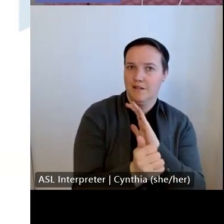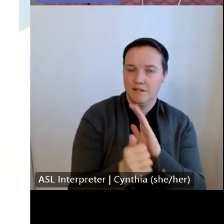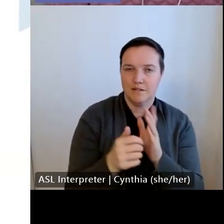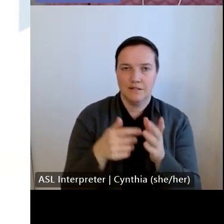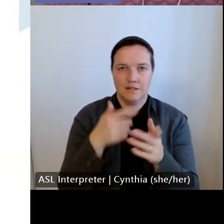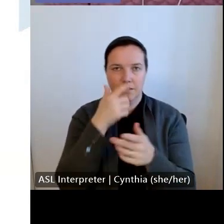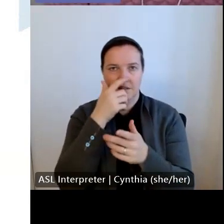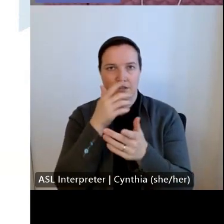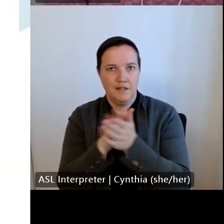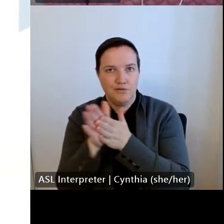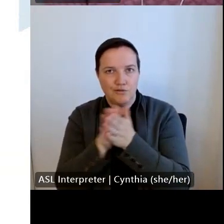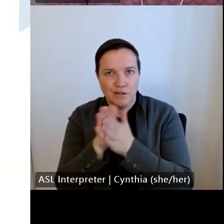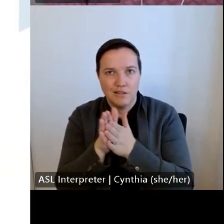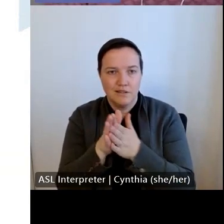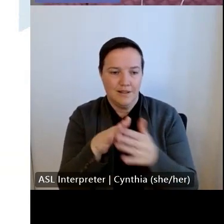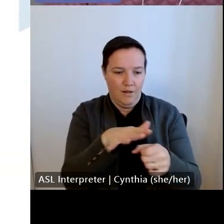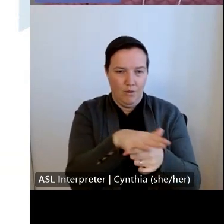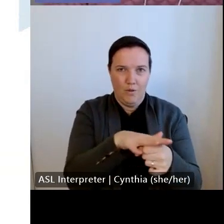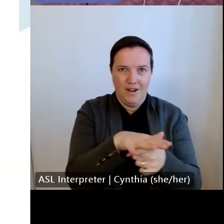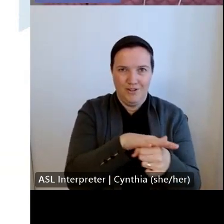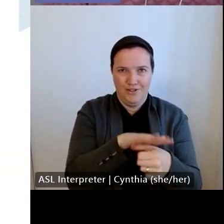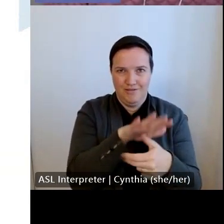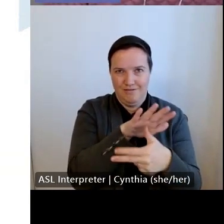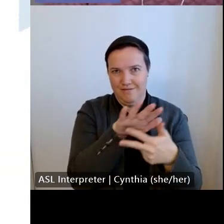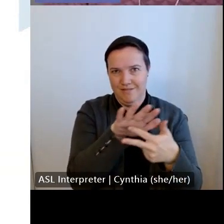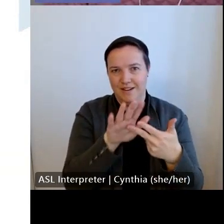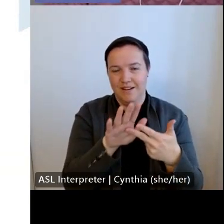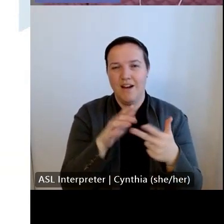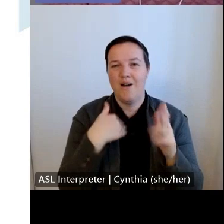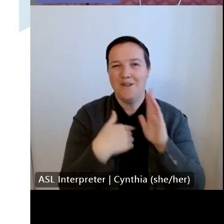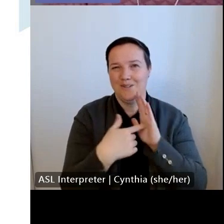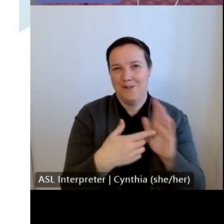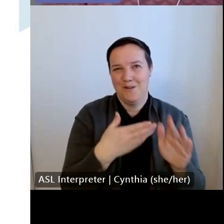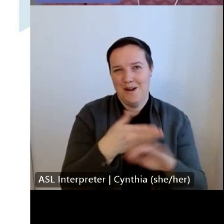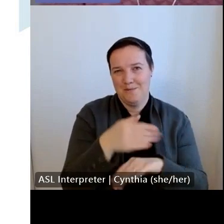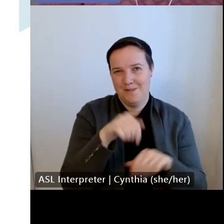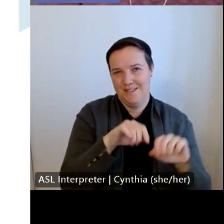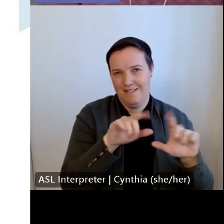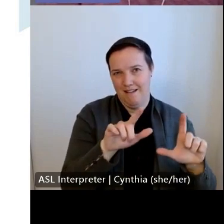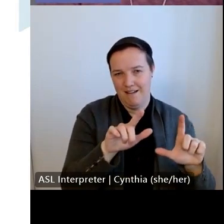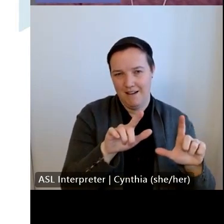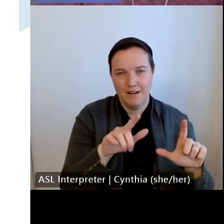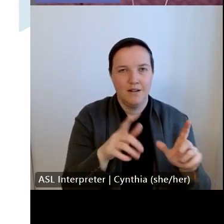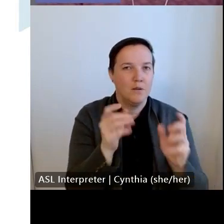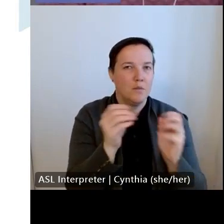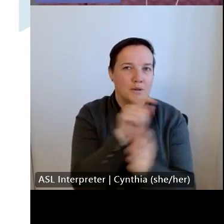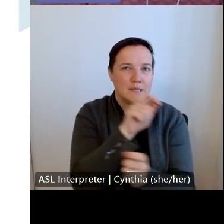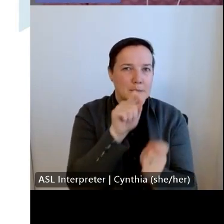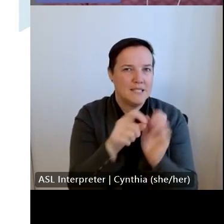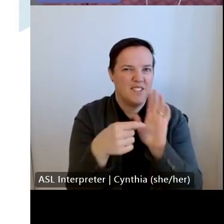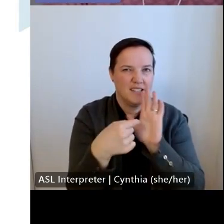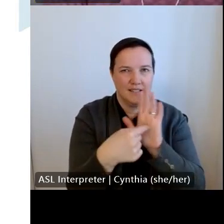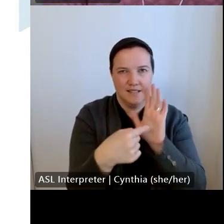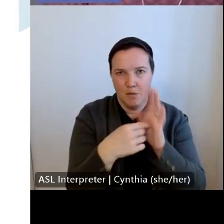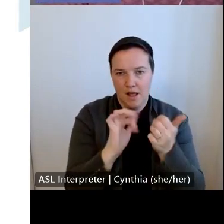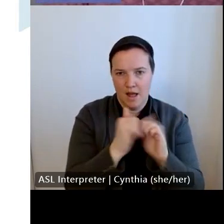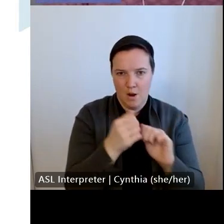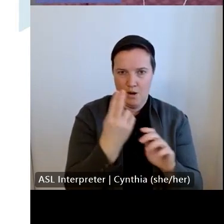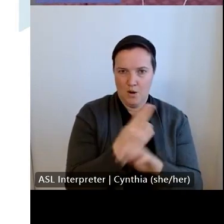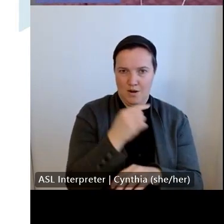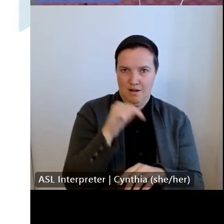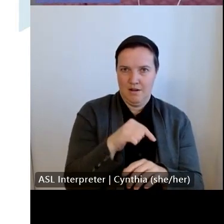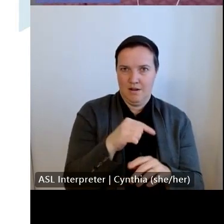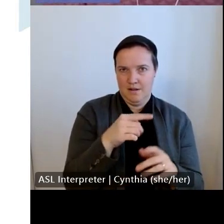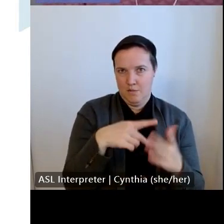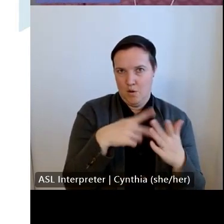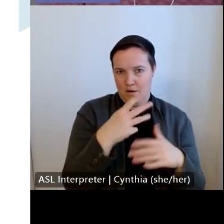and a location. I'll show you after this slide how we can, a more specific demo of the tool. So how do you